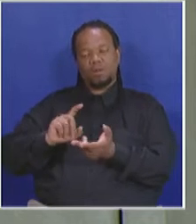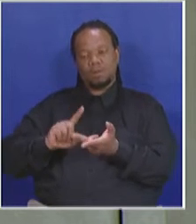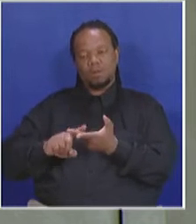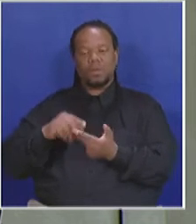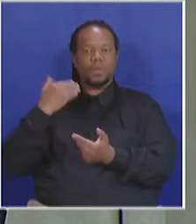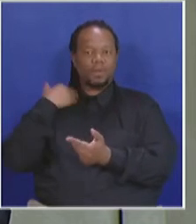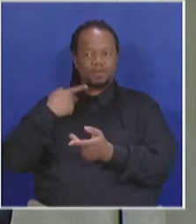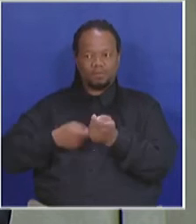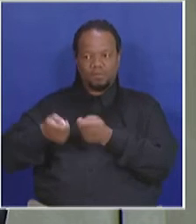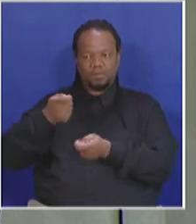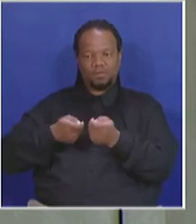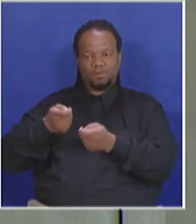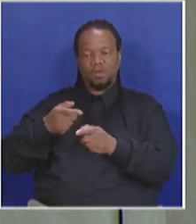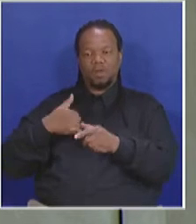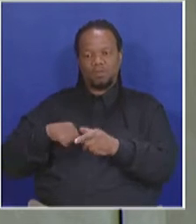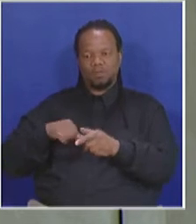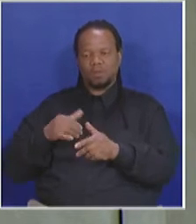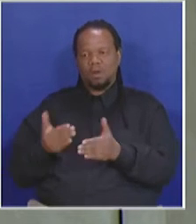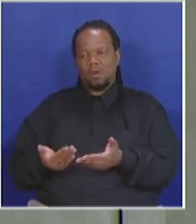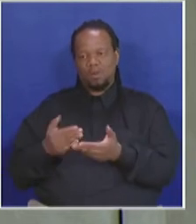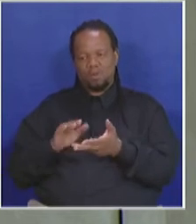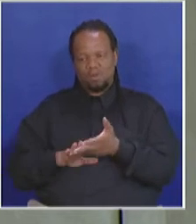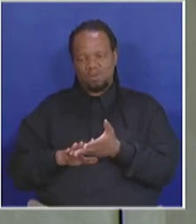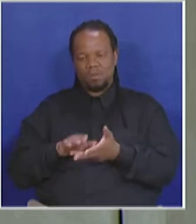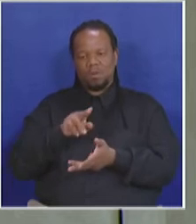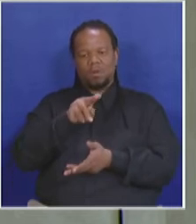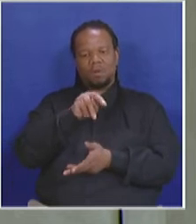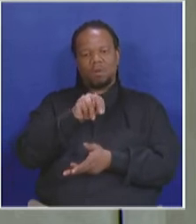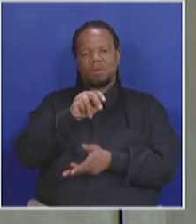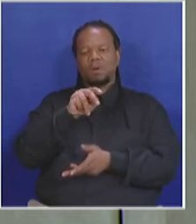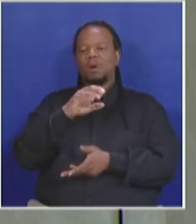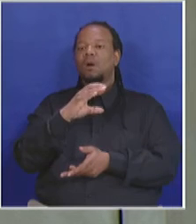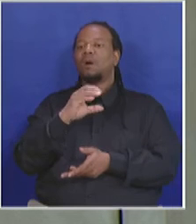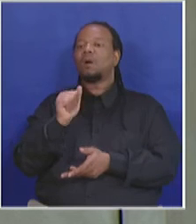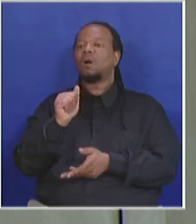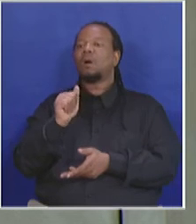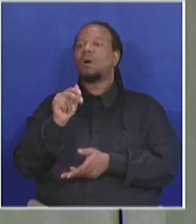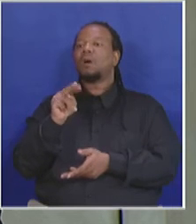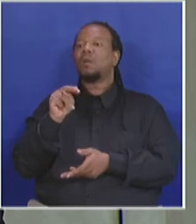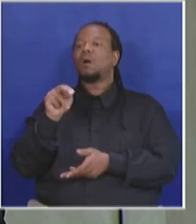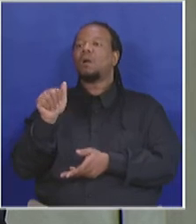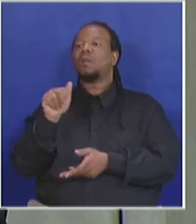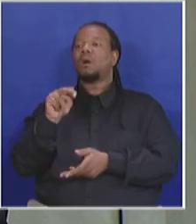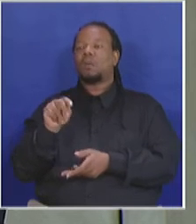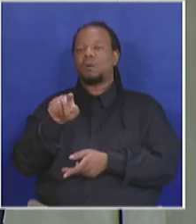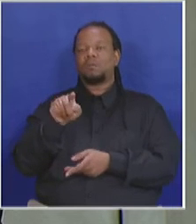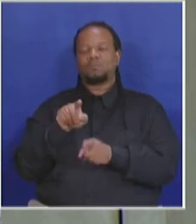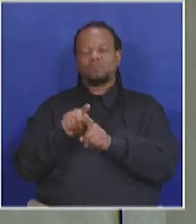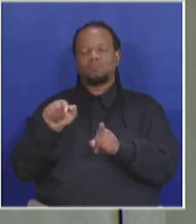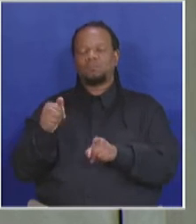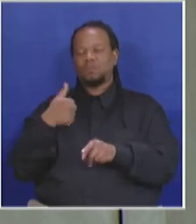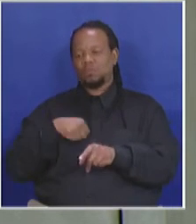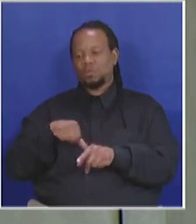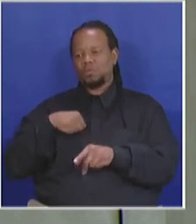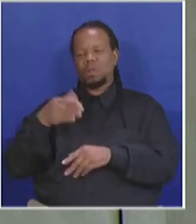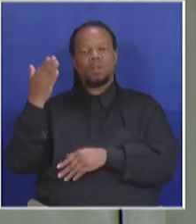our municipalities. In the Nkangala municipalities, the whole 7 municipalities were made to present the report